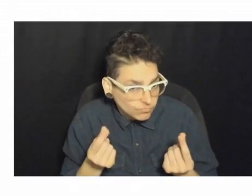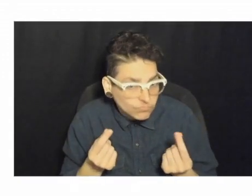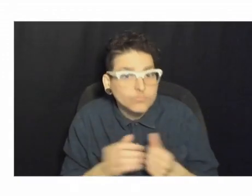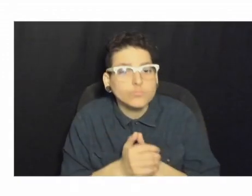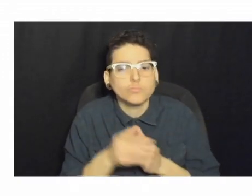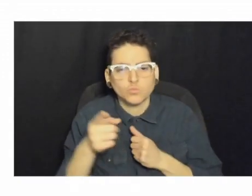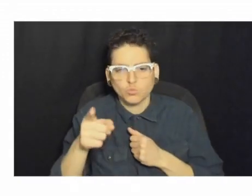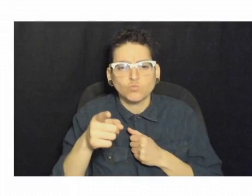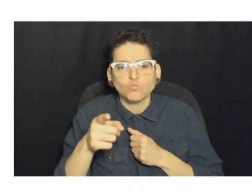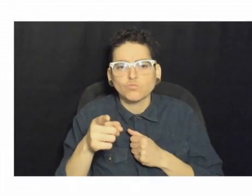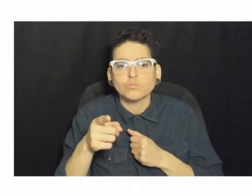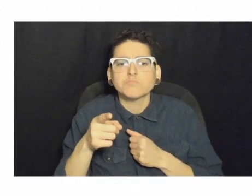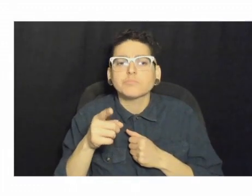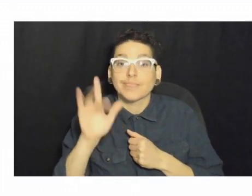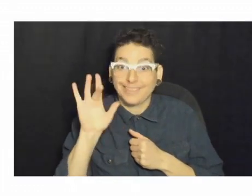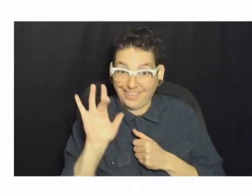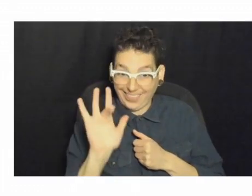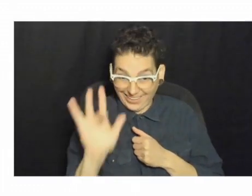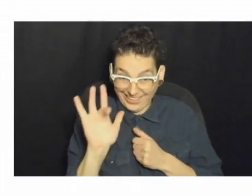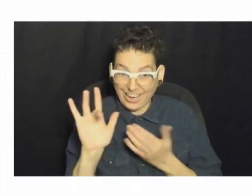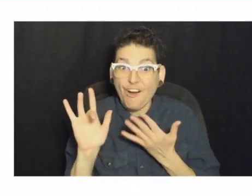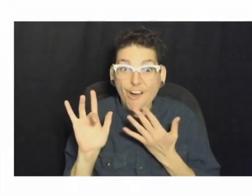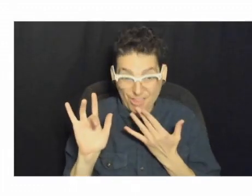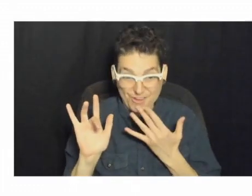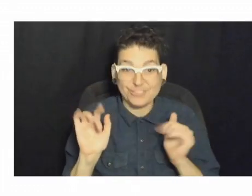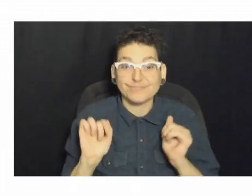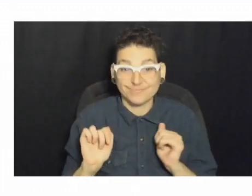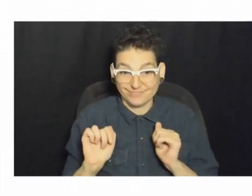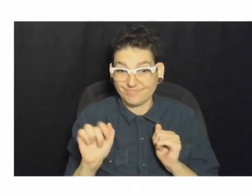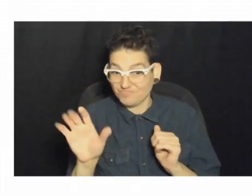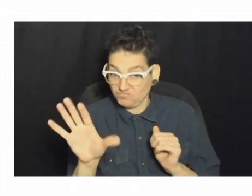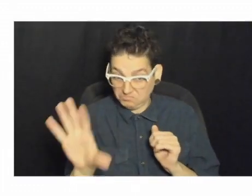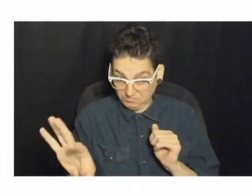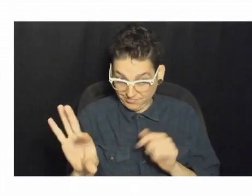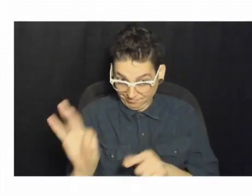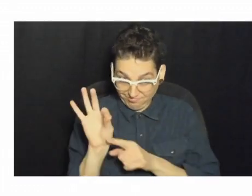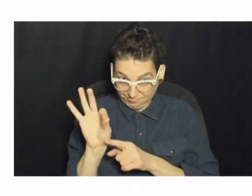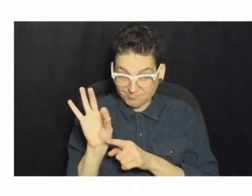stickies and drag it over to where you want to